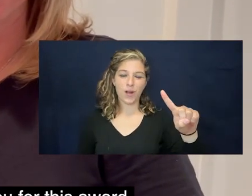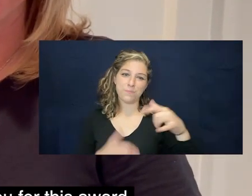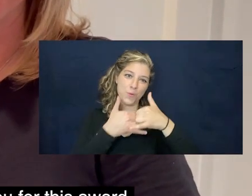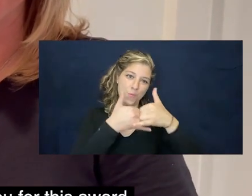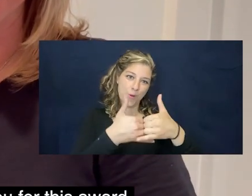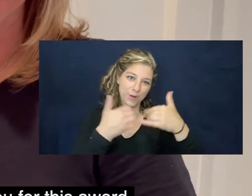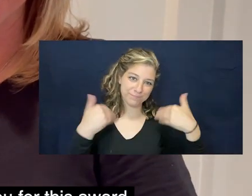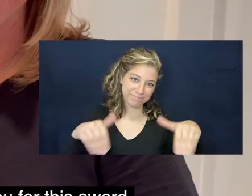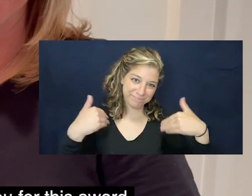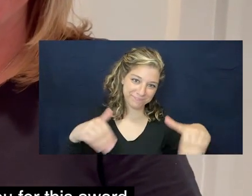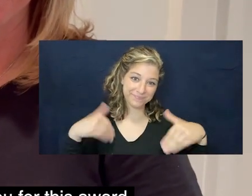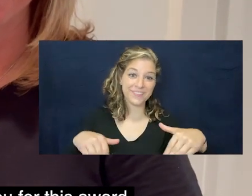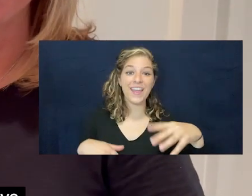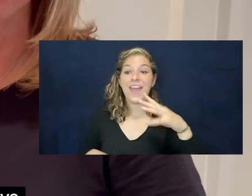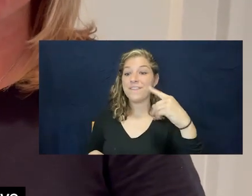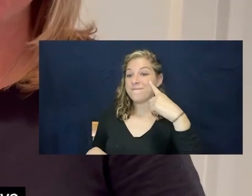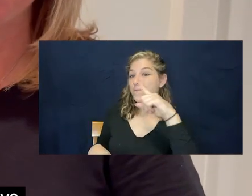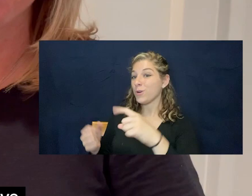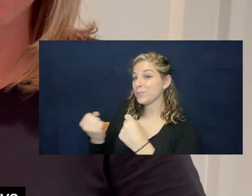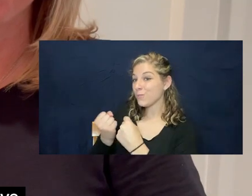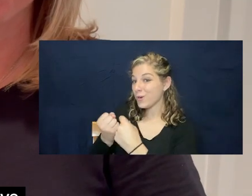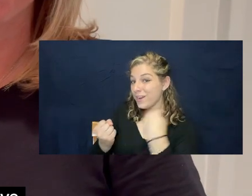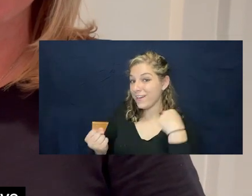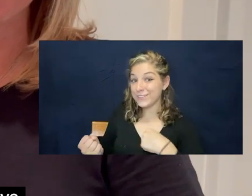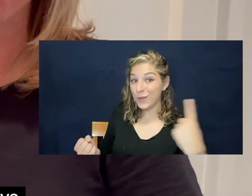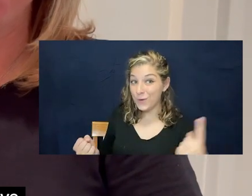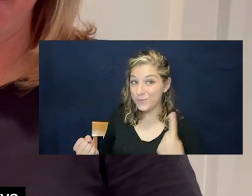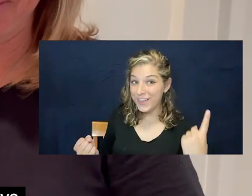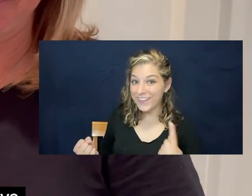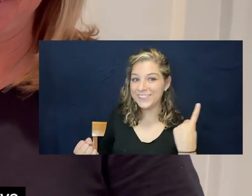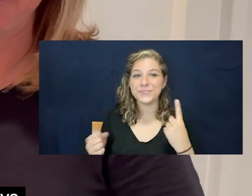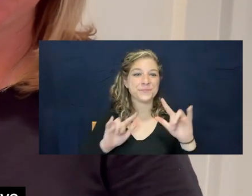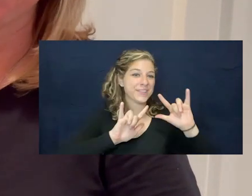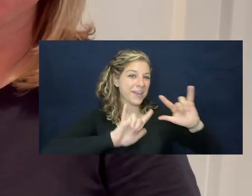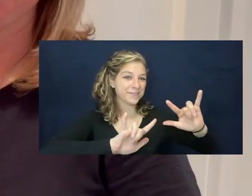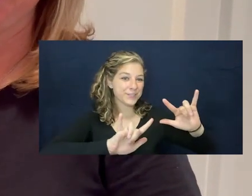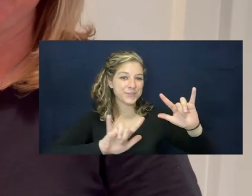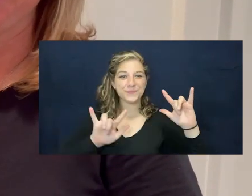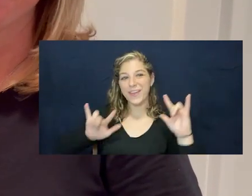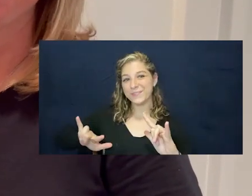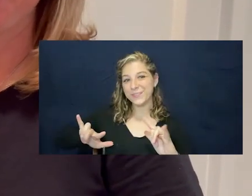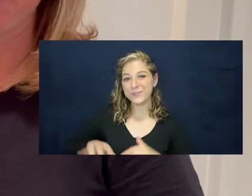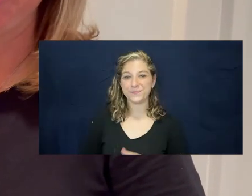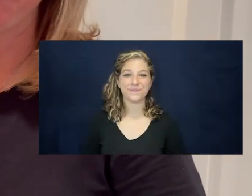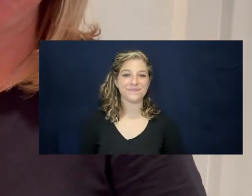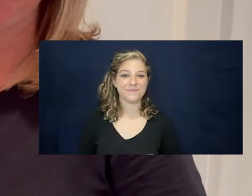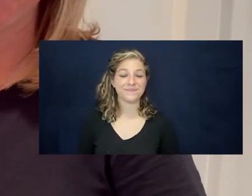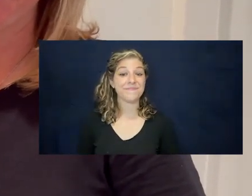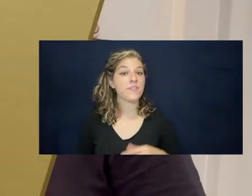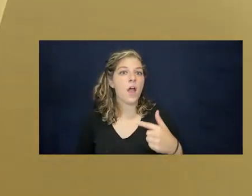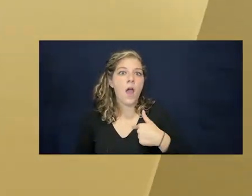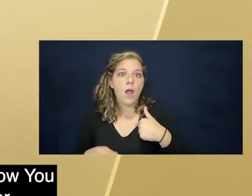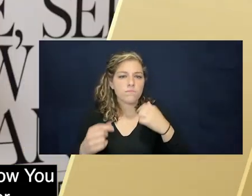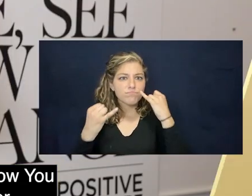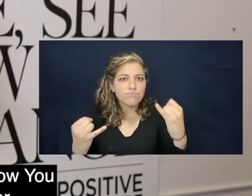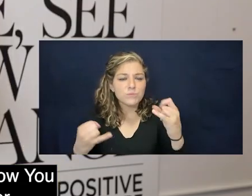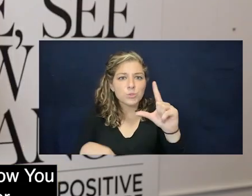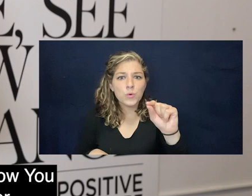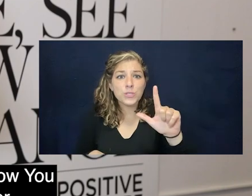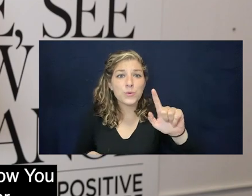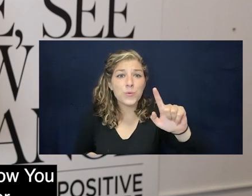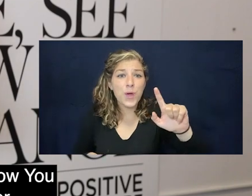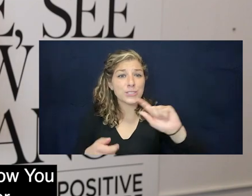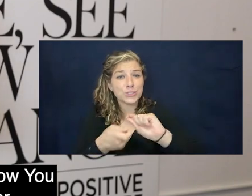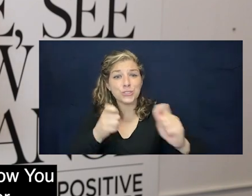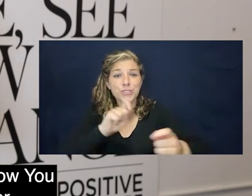for this award and for being there for us always. We love you. Love you. I can't